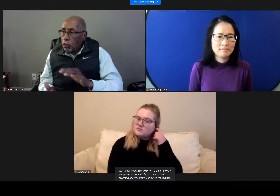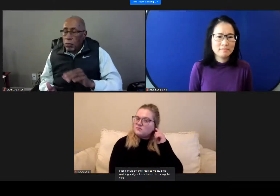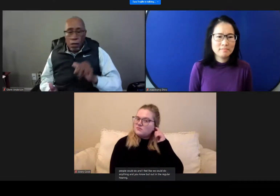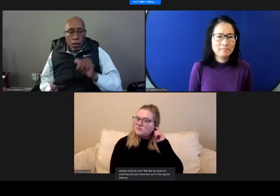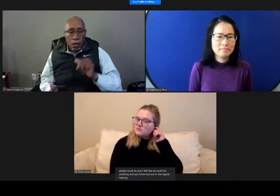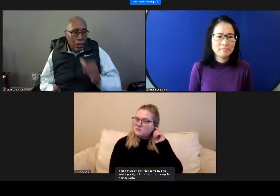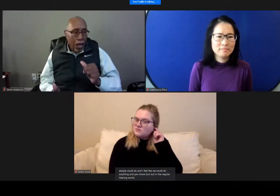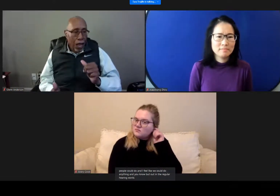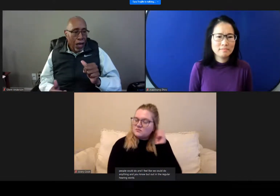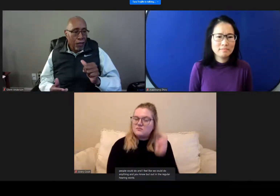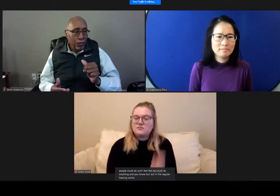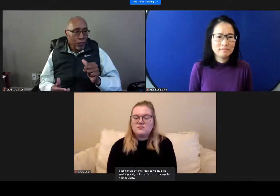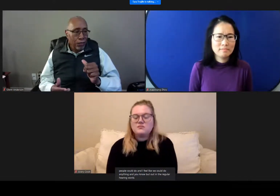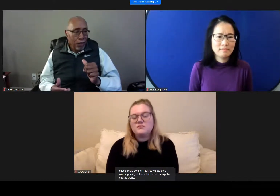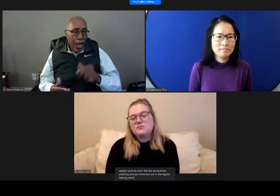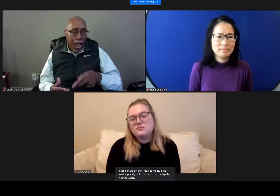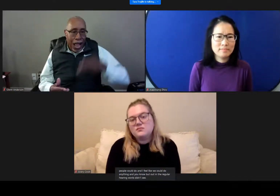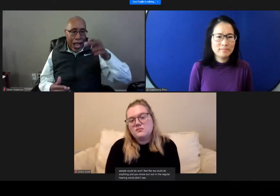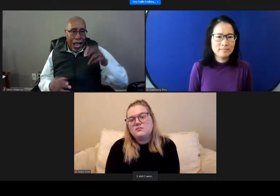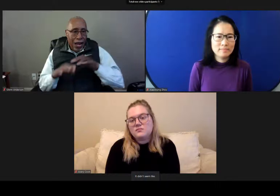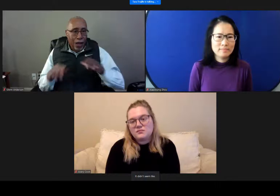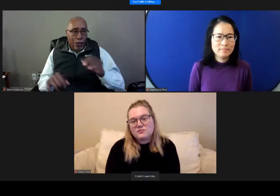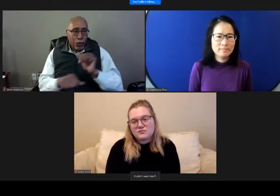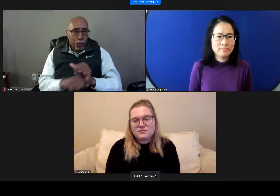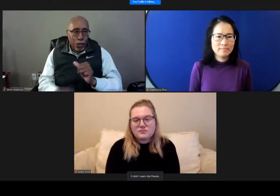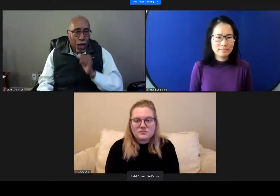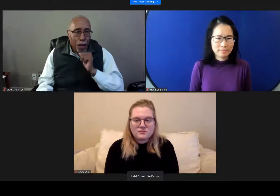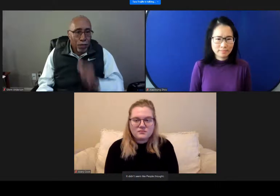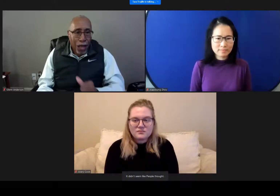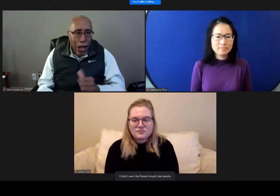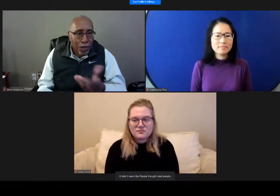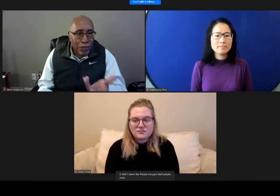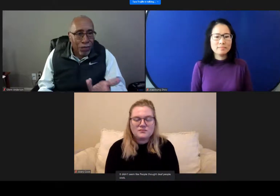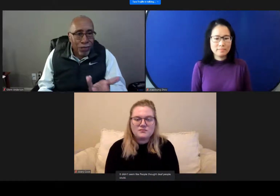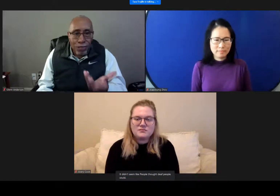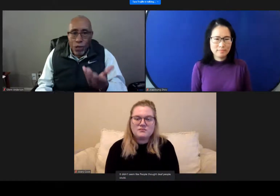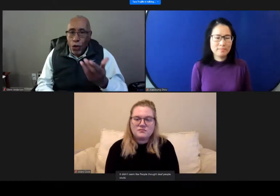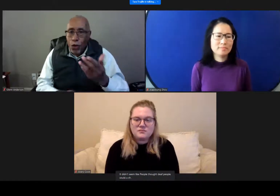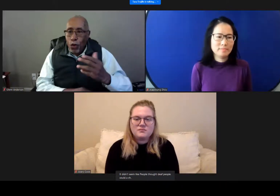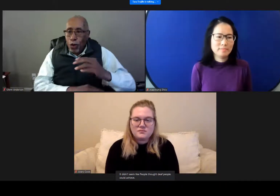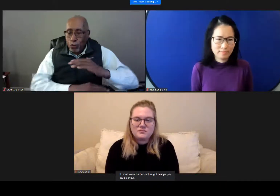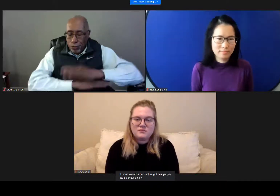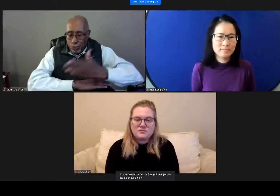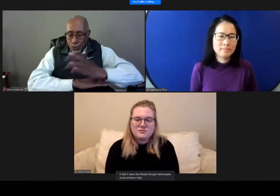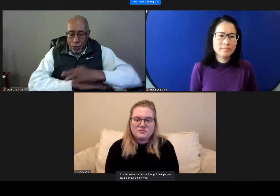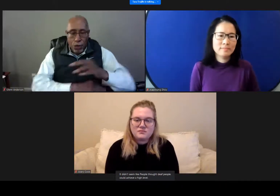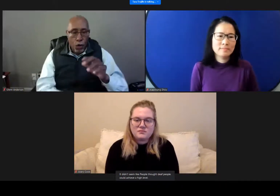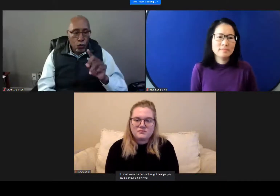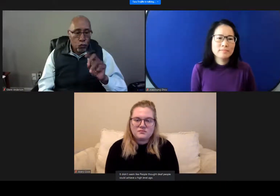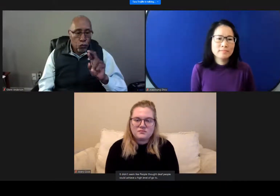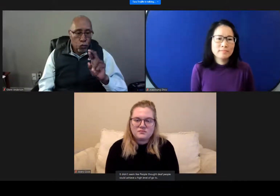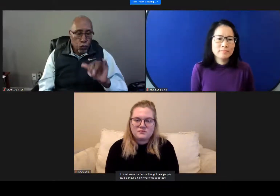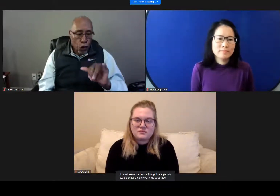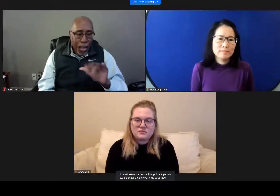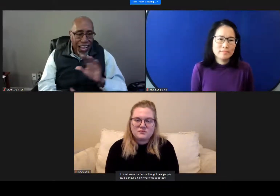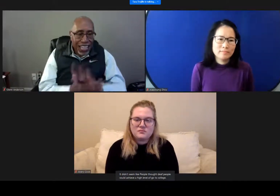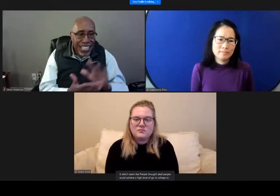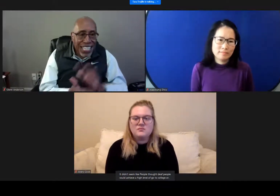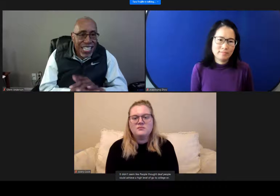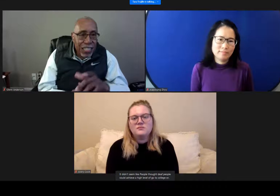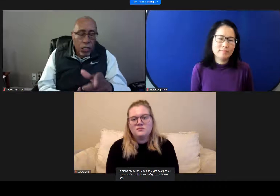hearing world, it didn't seem like people thought deaf people could achieve a high level, or go to college